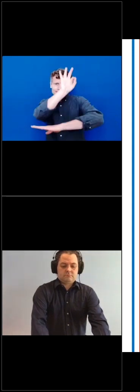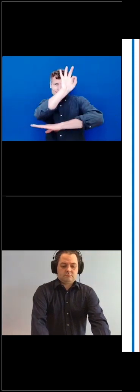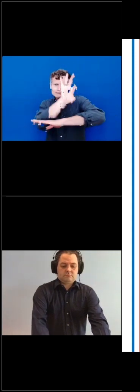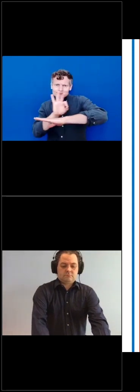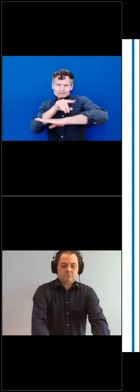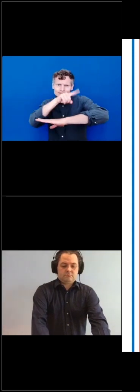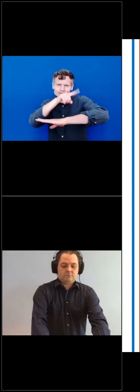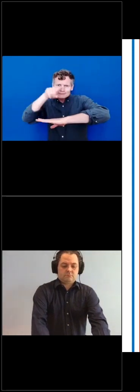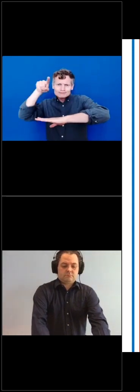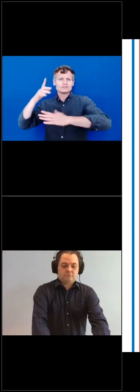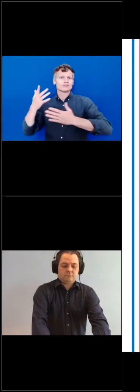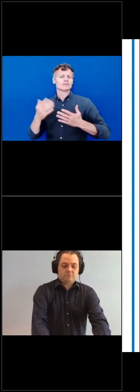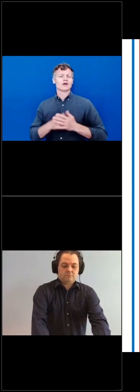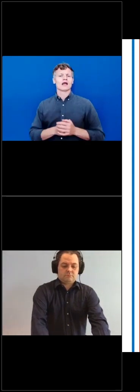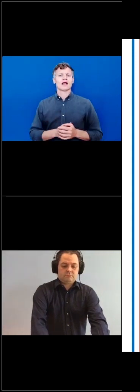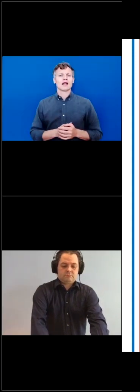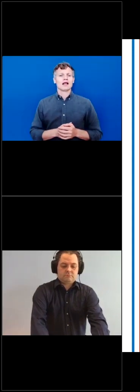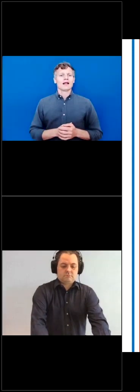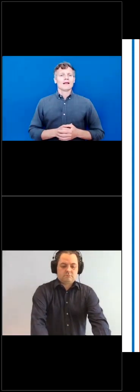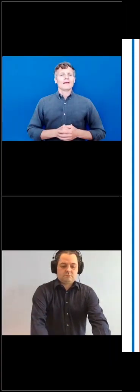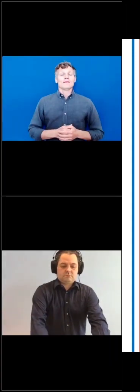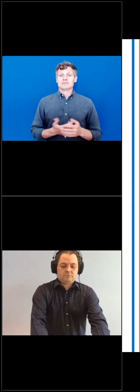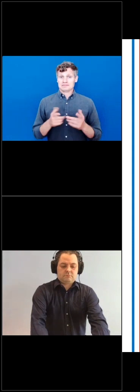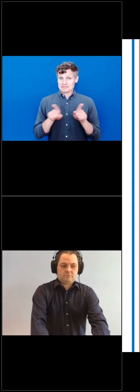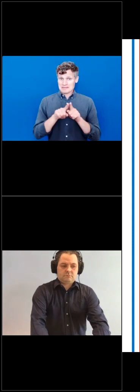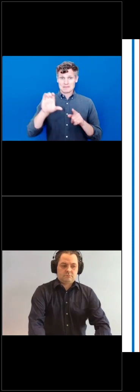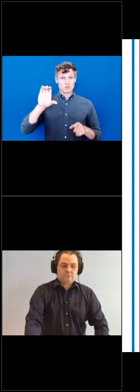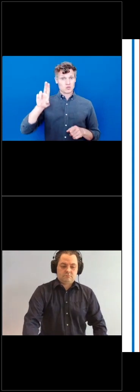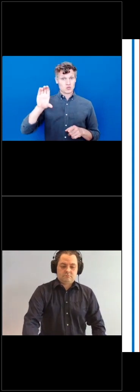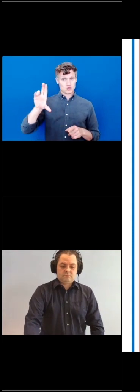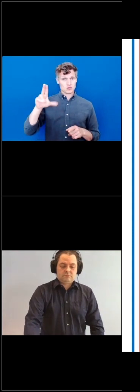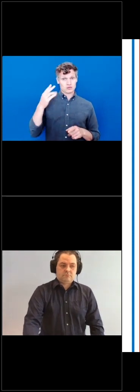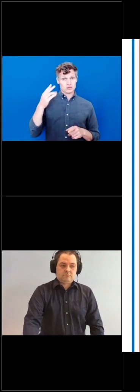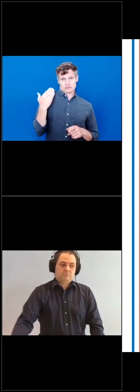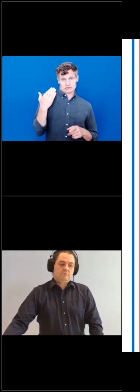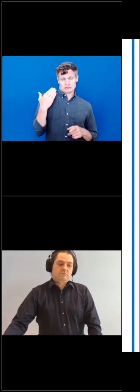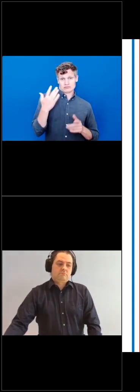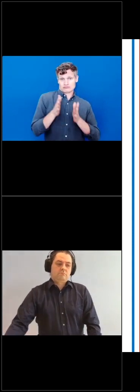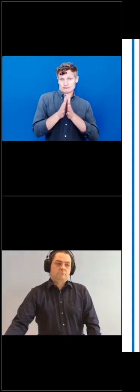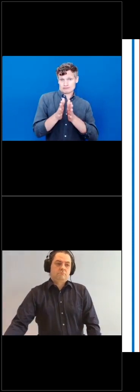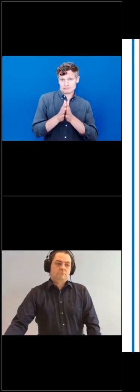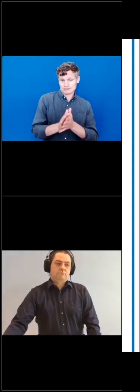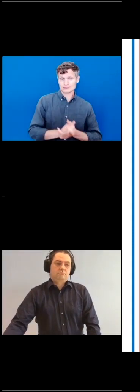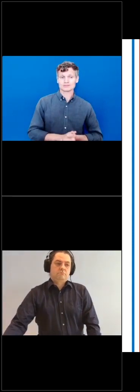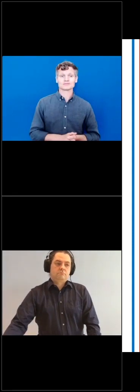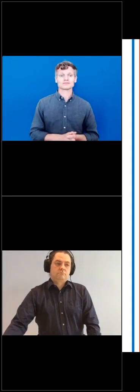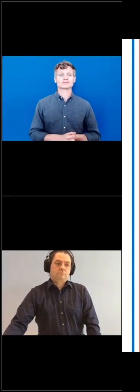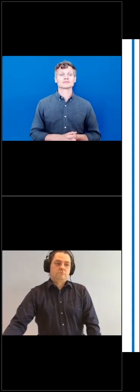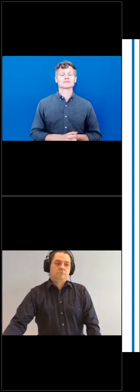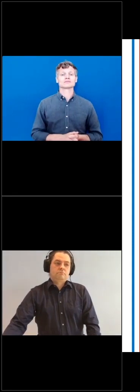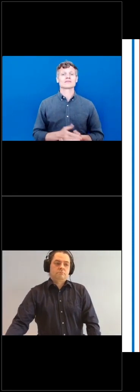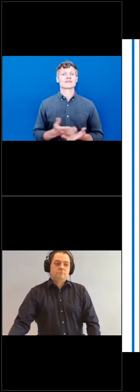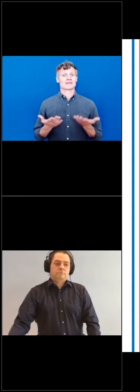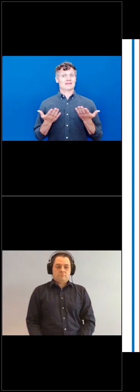assessment introduced by Chuchu before. So today we see that still limited data is available on the impact